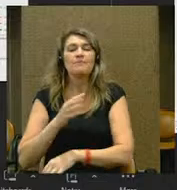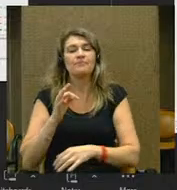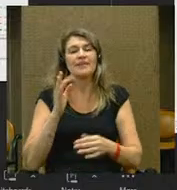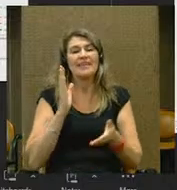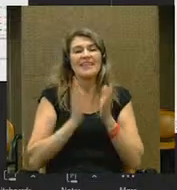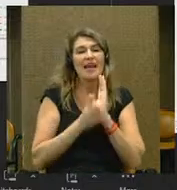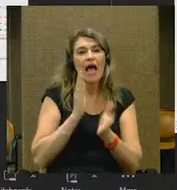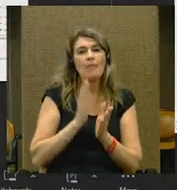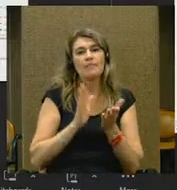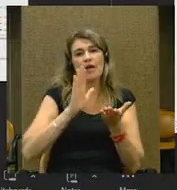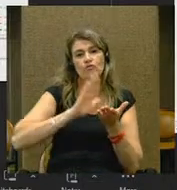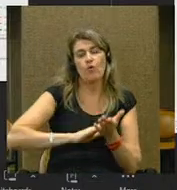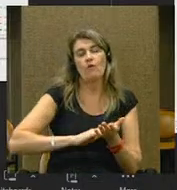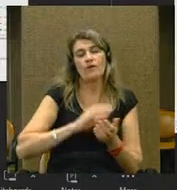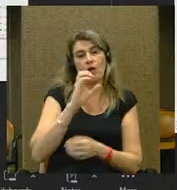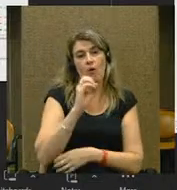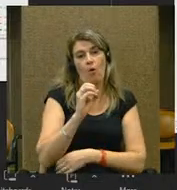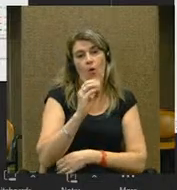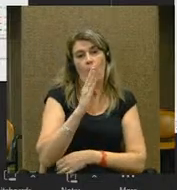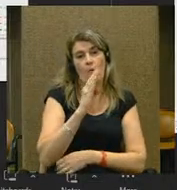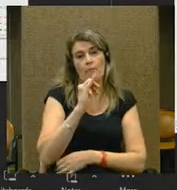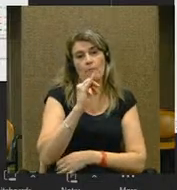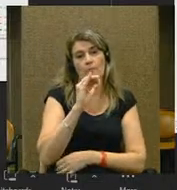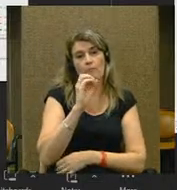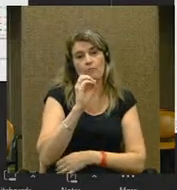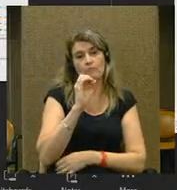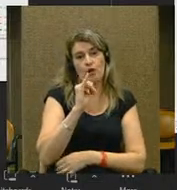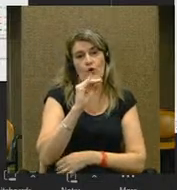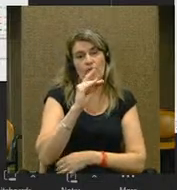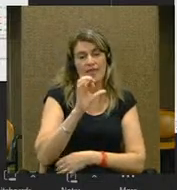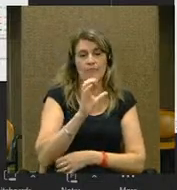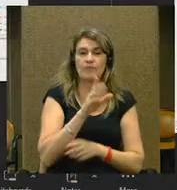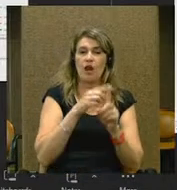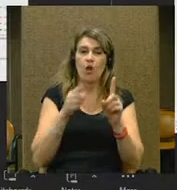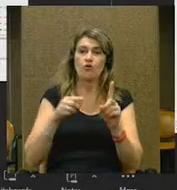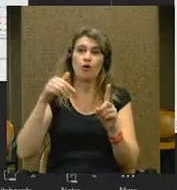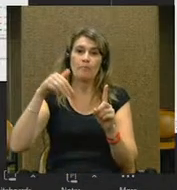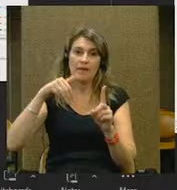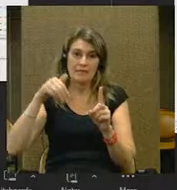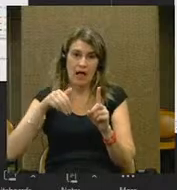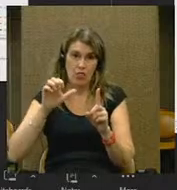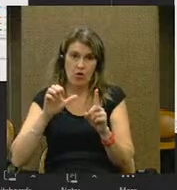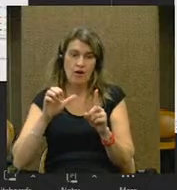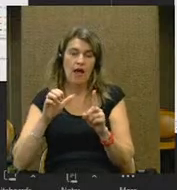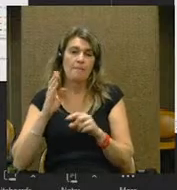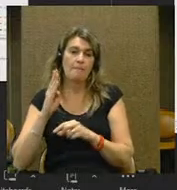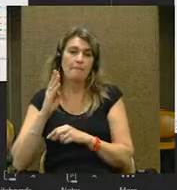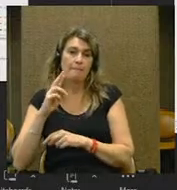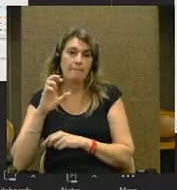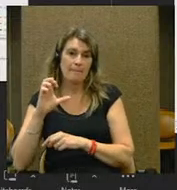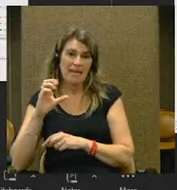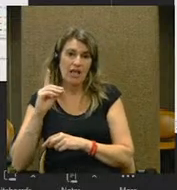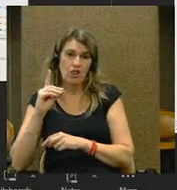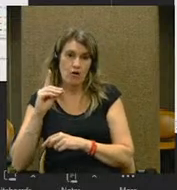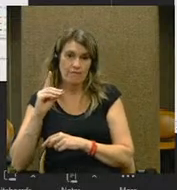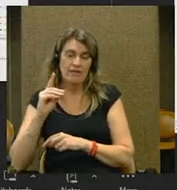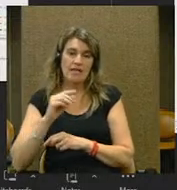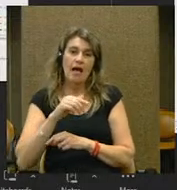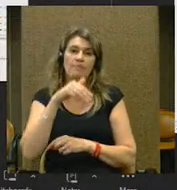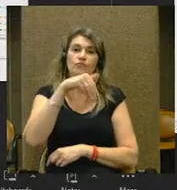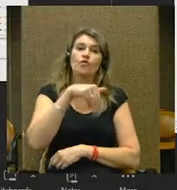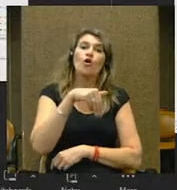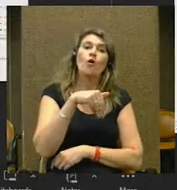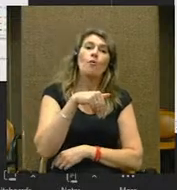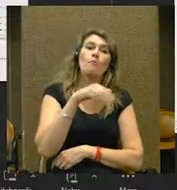medications: methadone, buprenorphine, slow-release oral morphine, injectable hydromorphine, and dacetymorphine. So there's quite a range